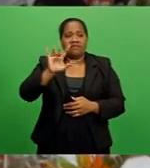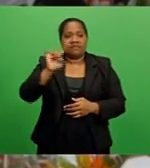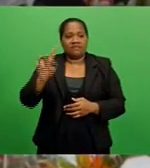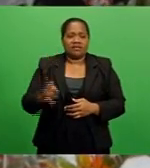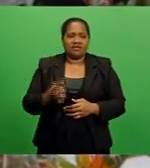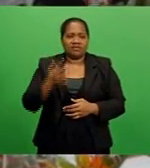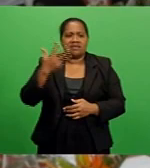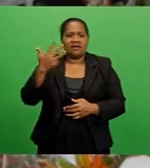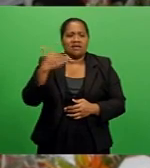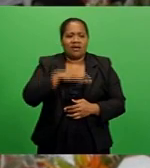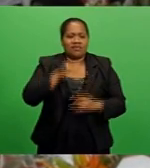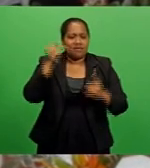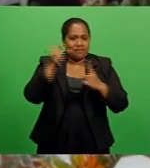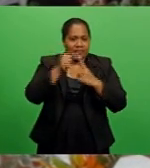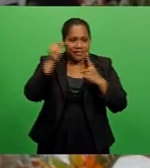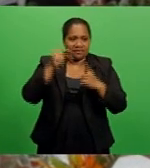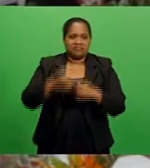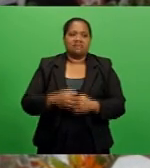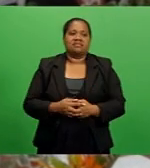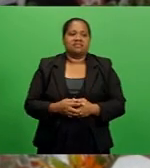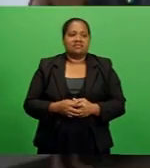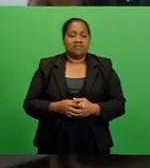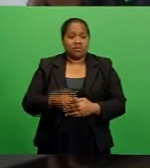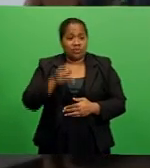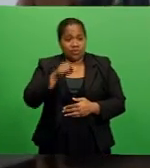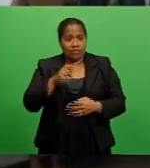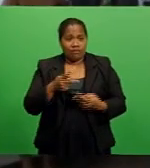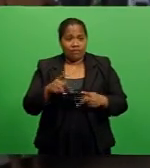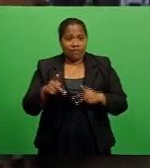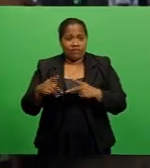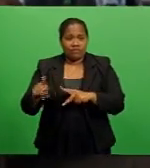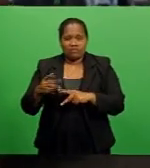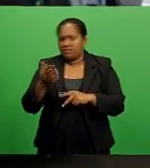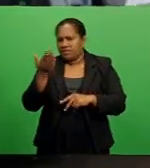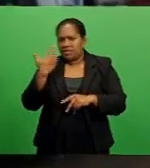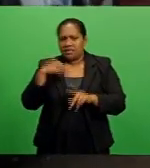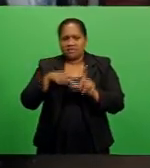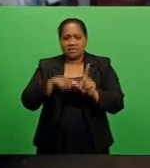5,900 points, and she mirrored this performance during last